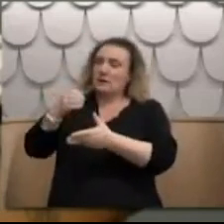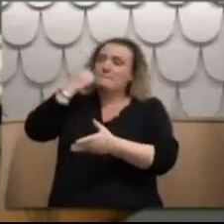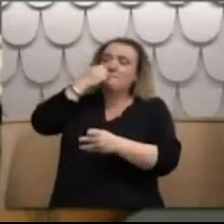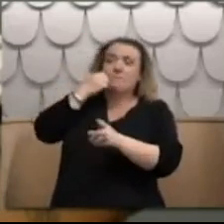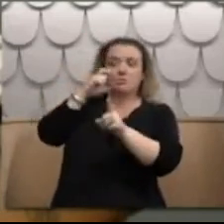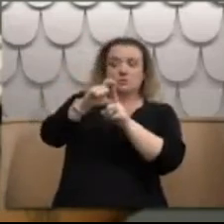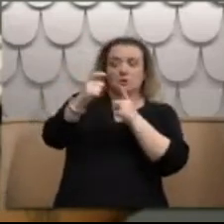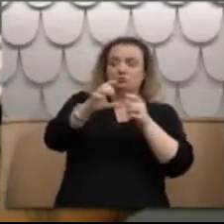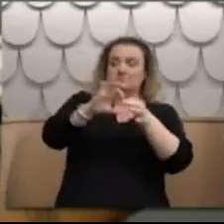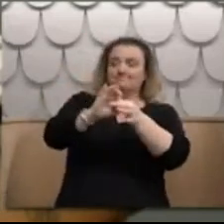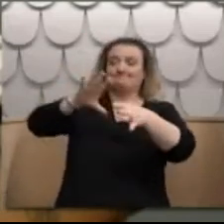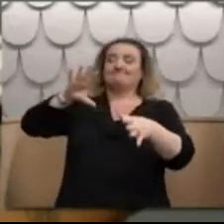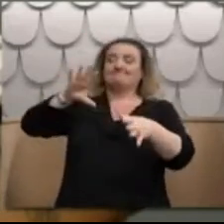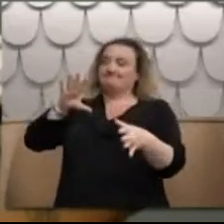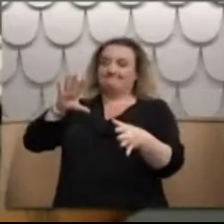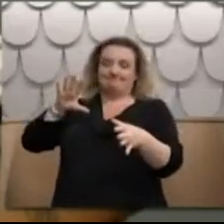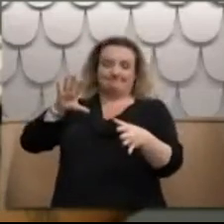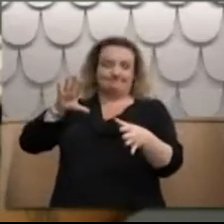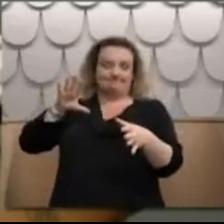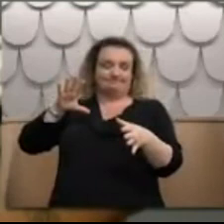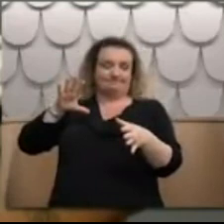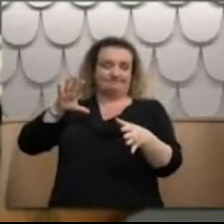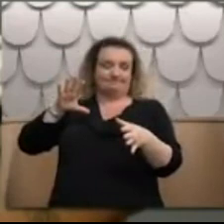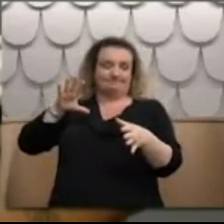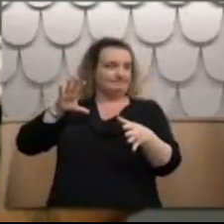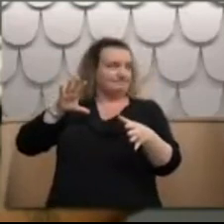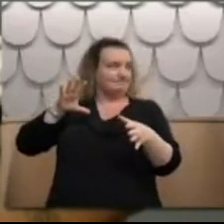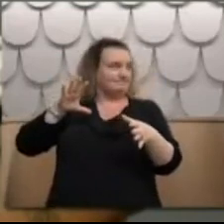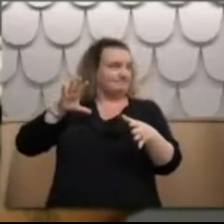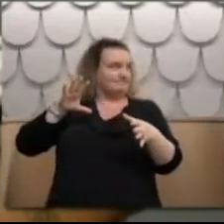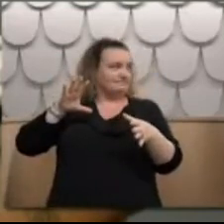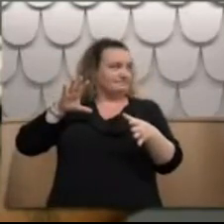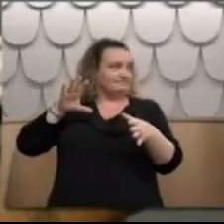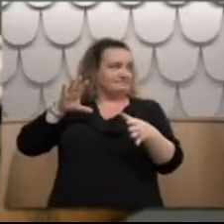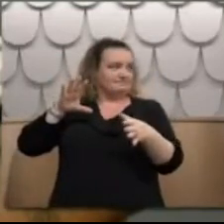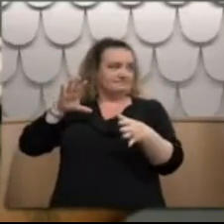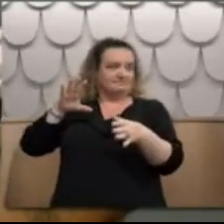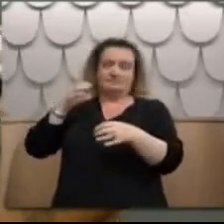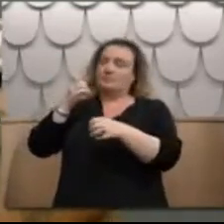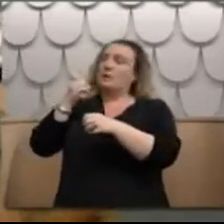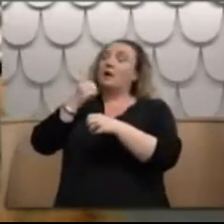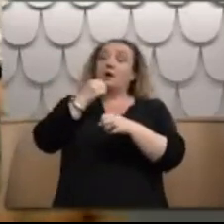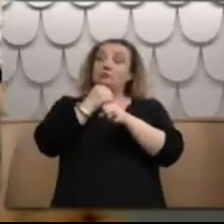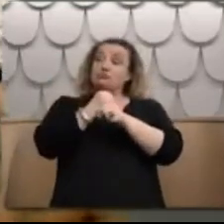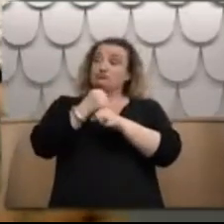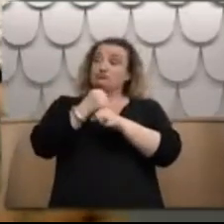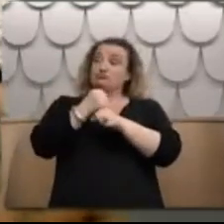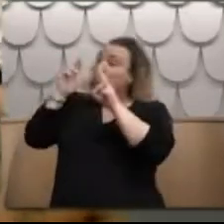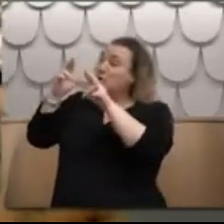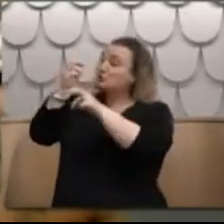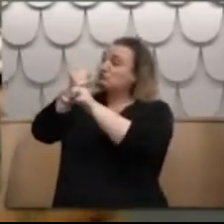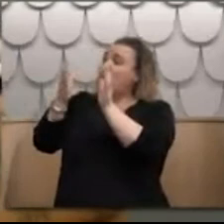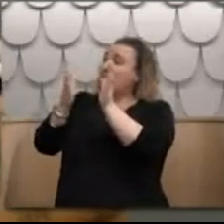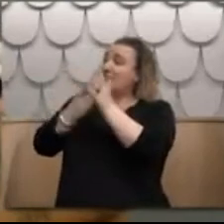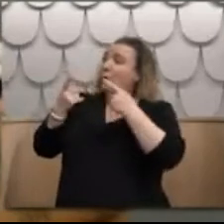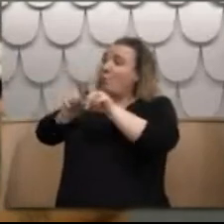Māori culture, and that you wish you had just been kept with your grandmother right from the beginning. Yeah. Do you think it